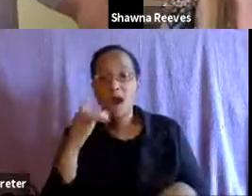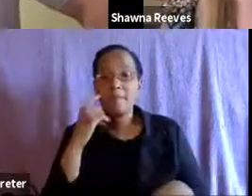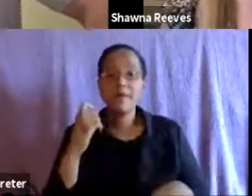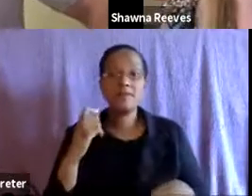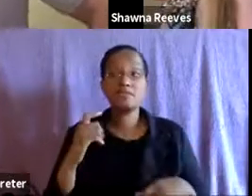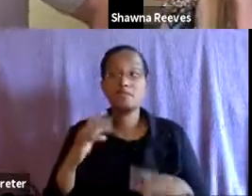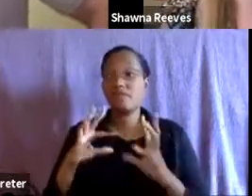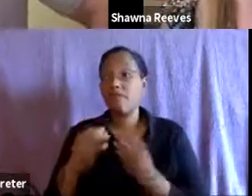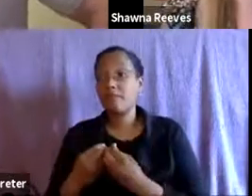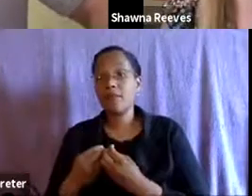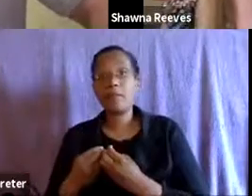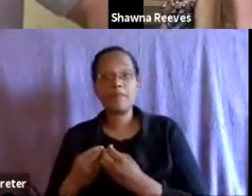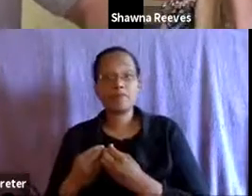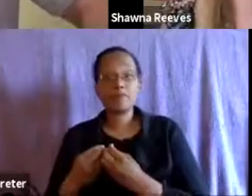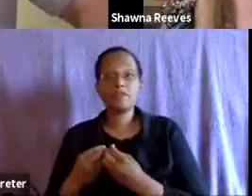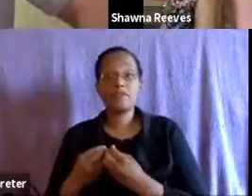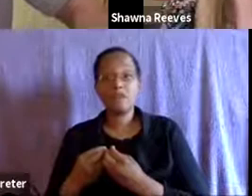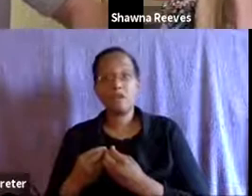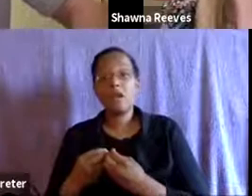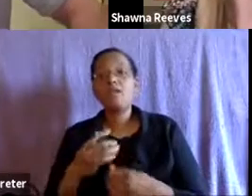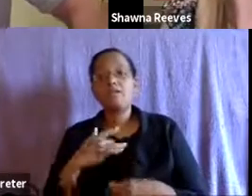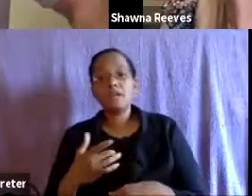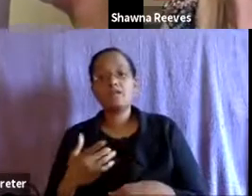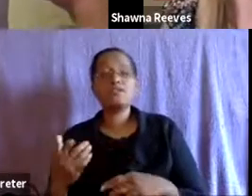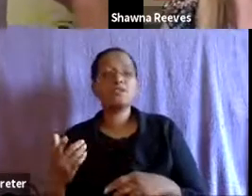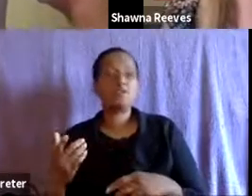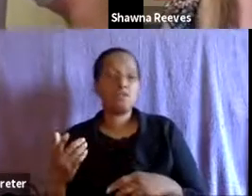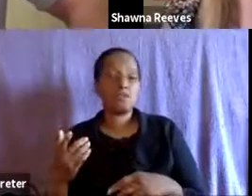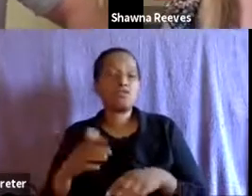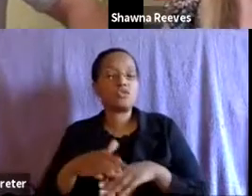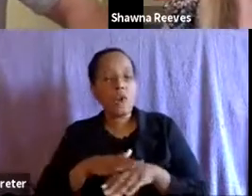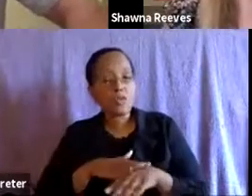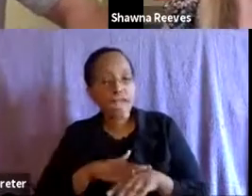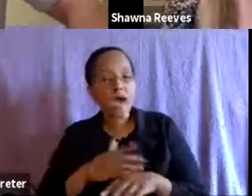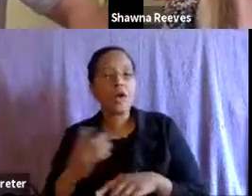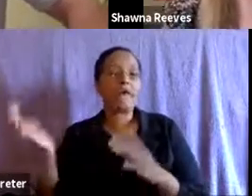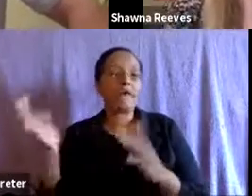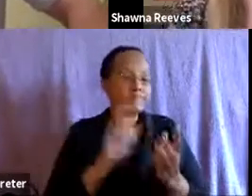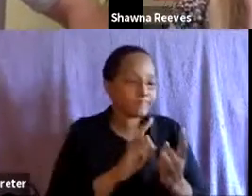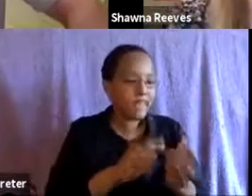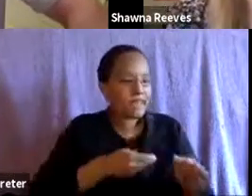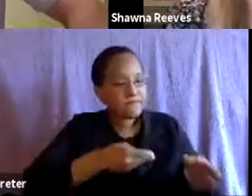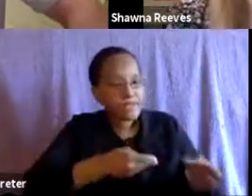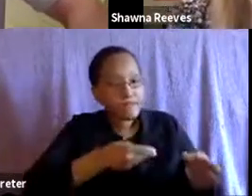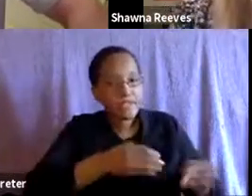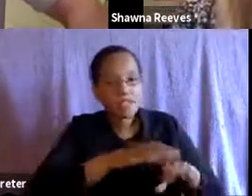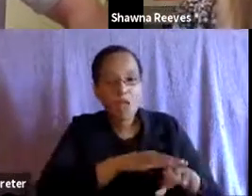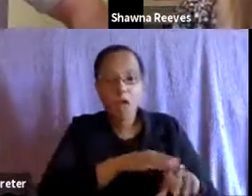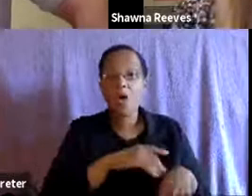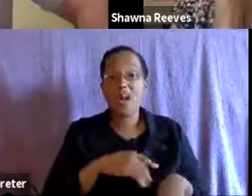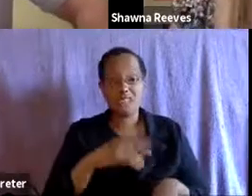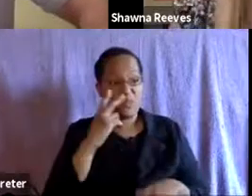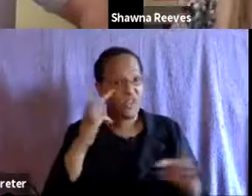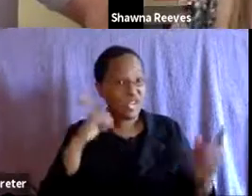Skilled nursing facilities. Some want to deliver food because one of the main sources of neglect is many family members,